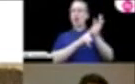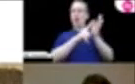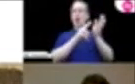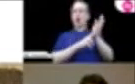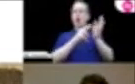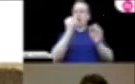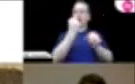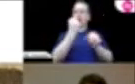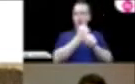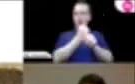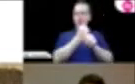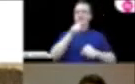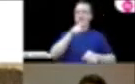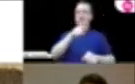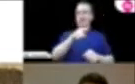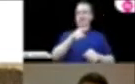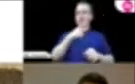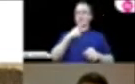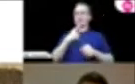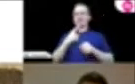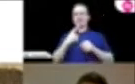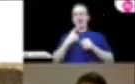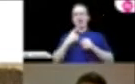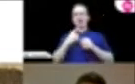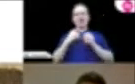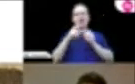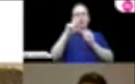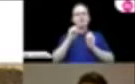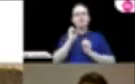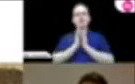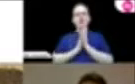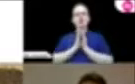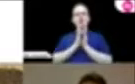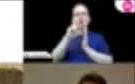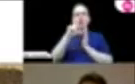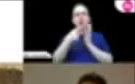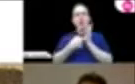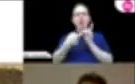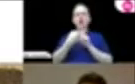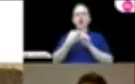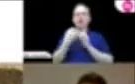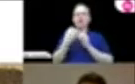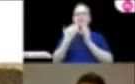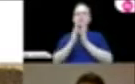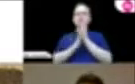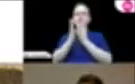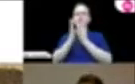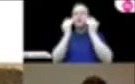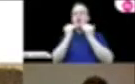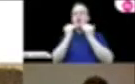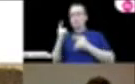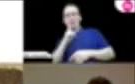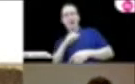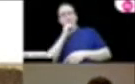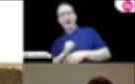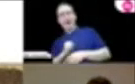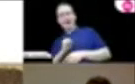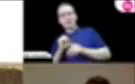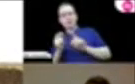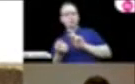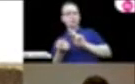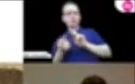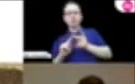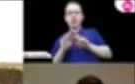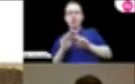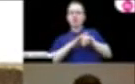heard before about the burnt cork and the makeup, would be made up of white men who would be crossing race and